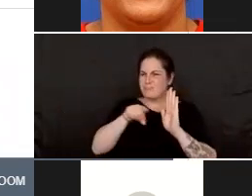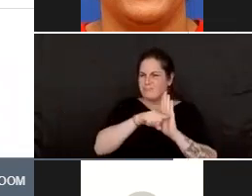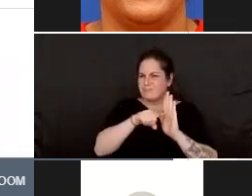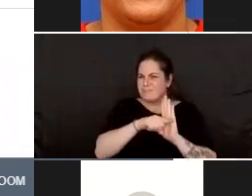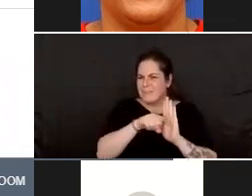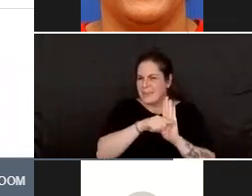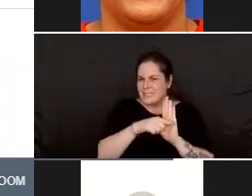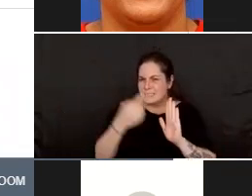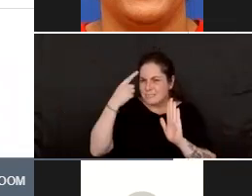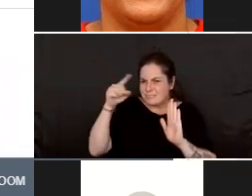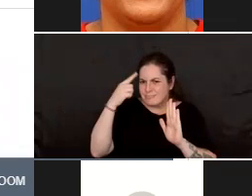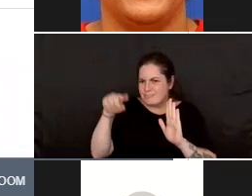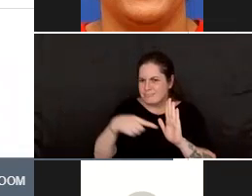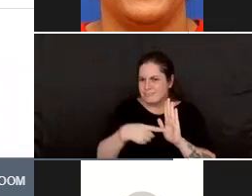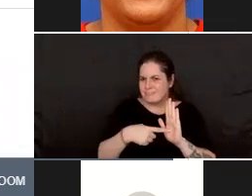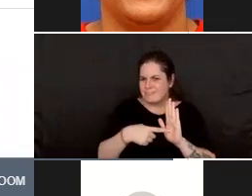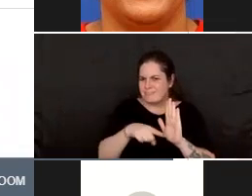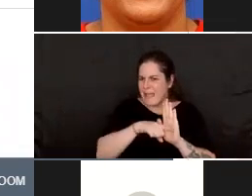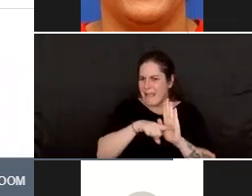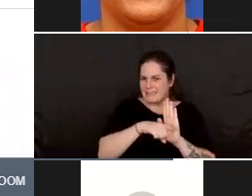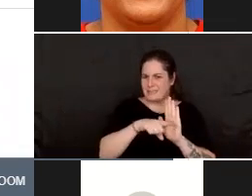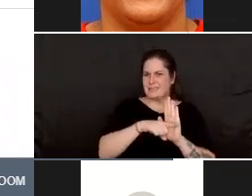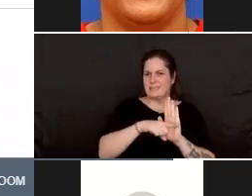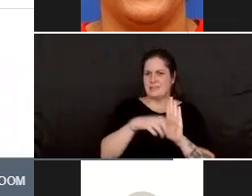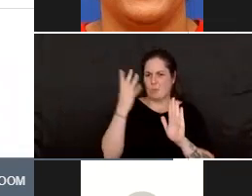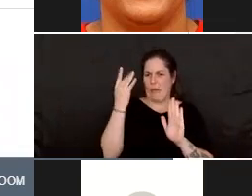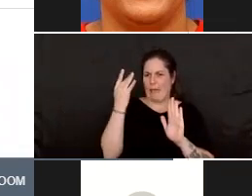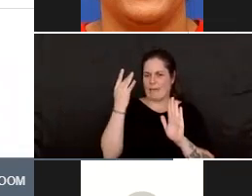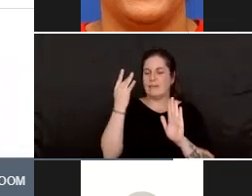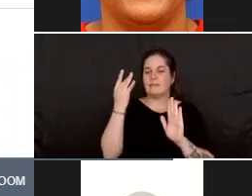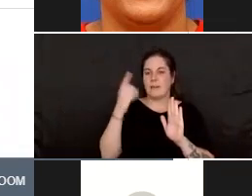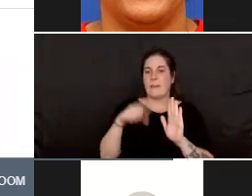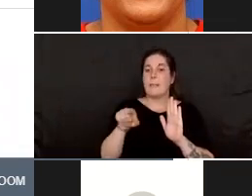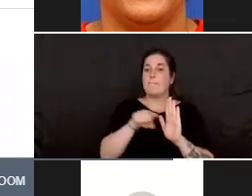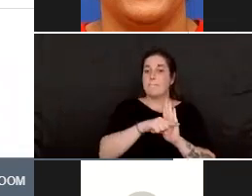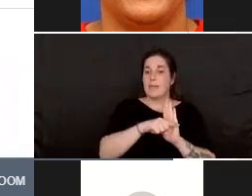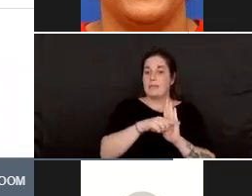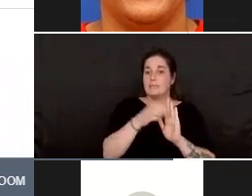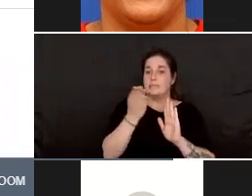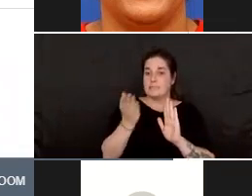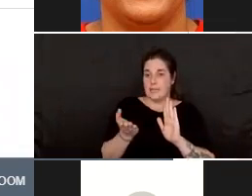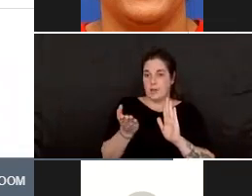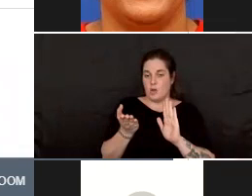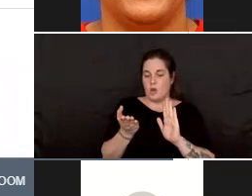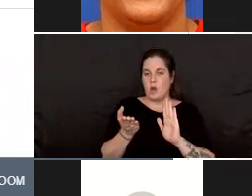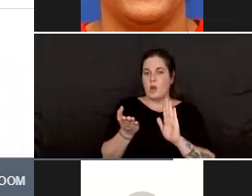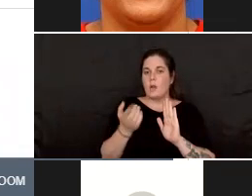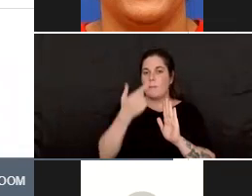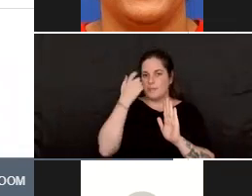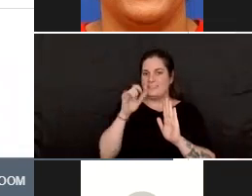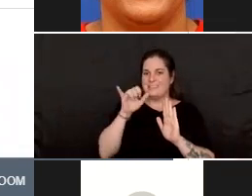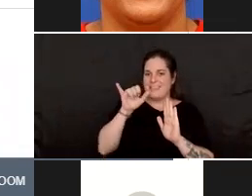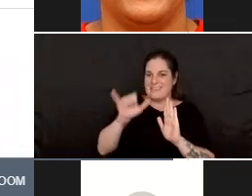formula, right? You're like, It's a minus sign there to tell us that this force is